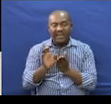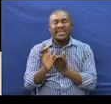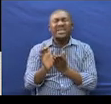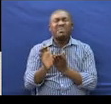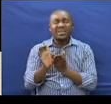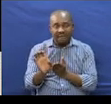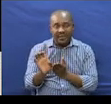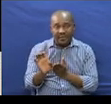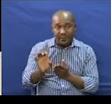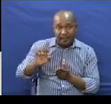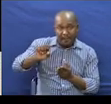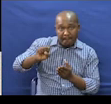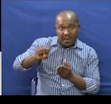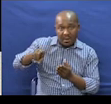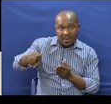specific